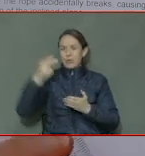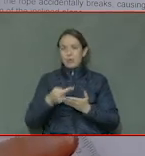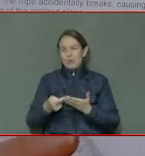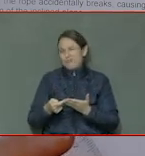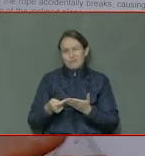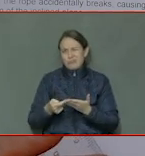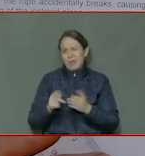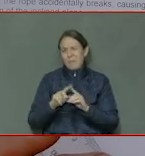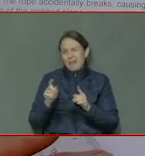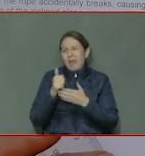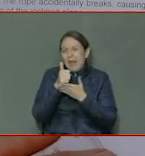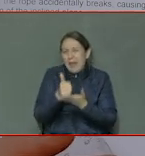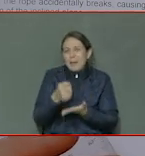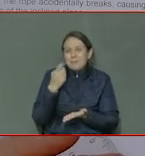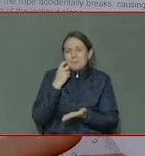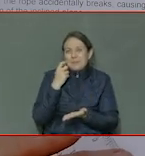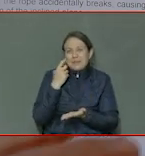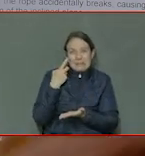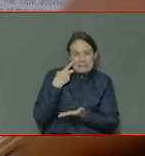it easier to see